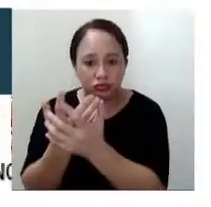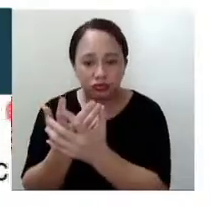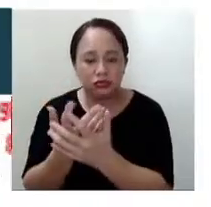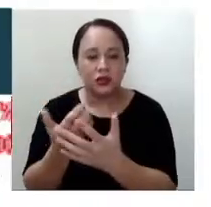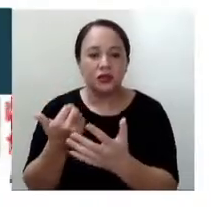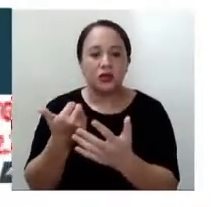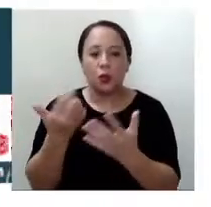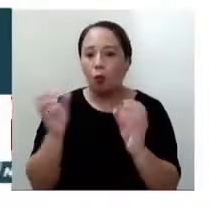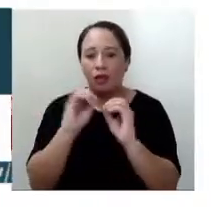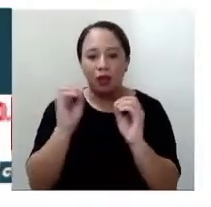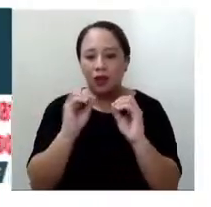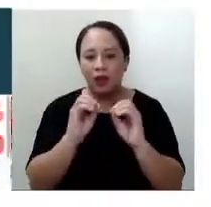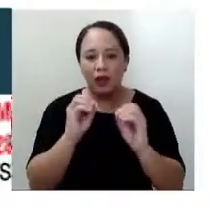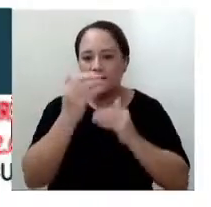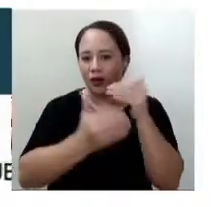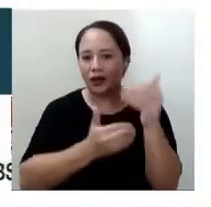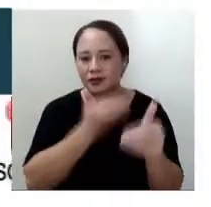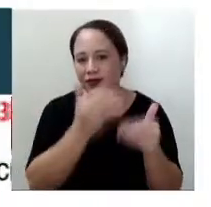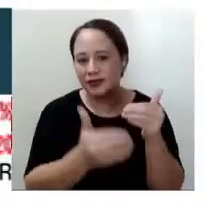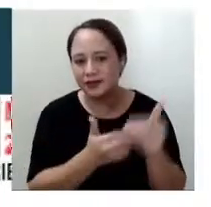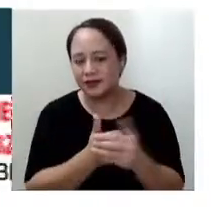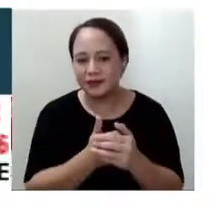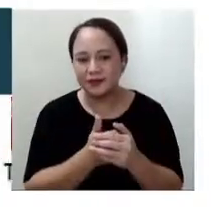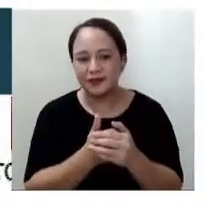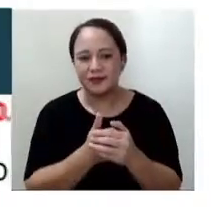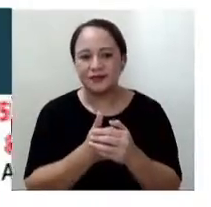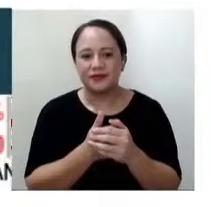kind of due process.